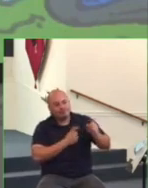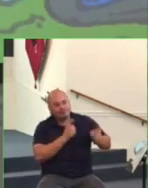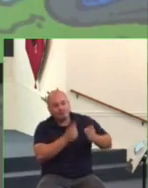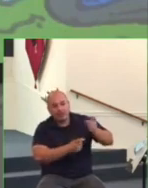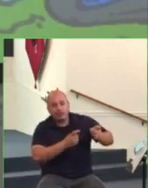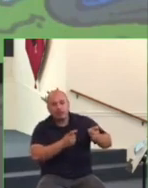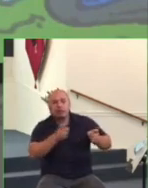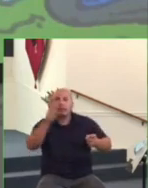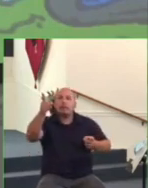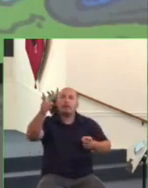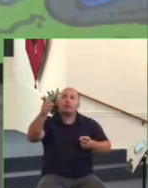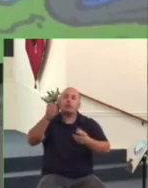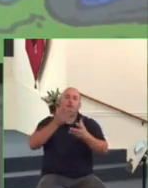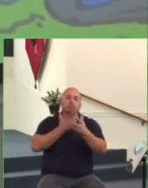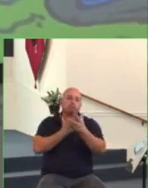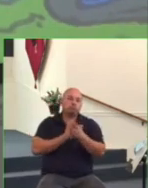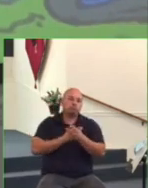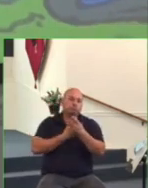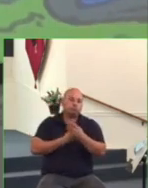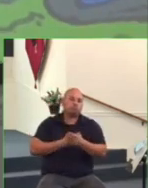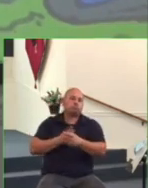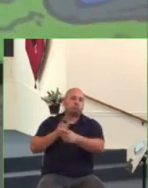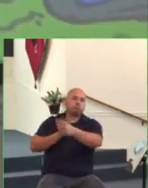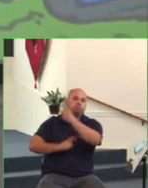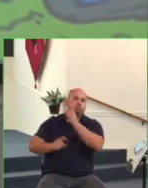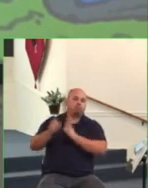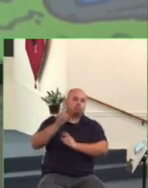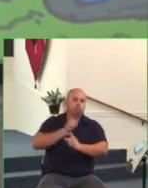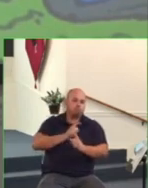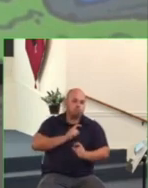forgiveness and generosity on us.